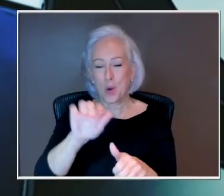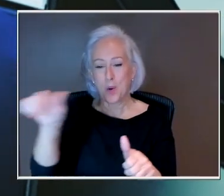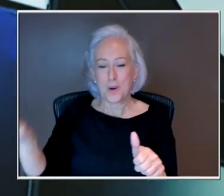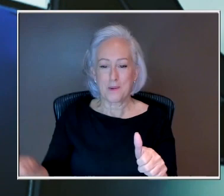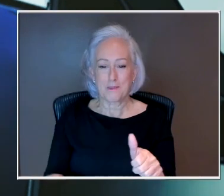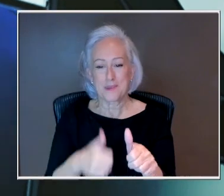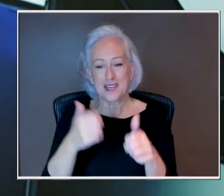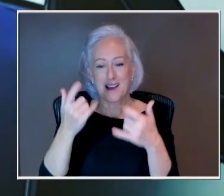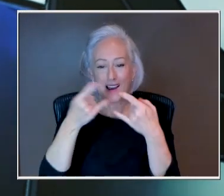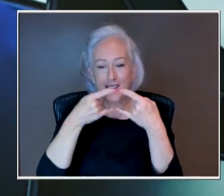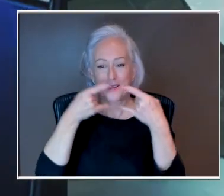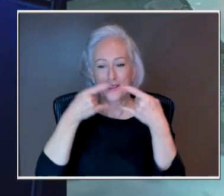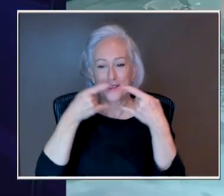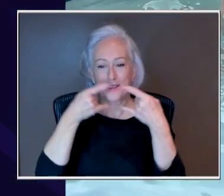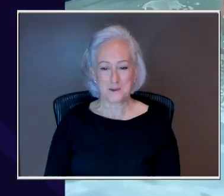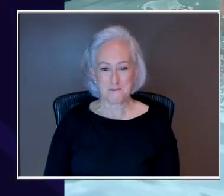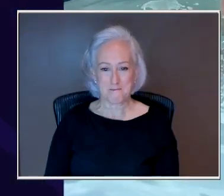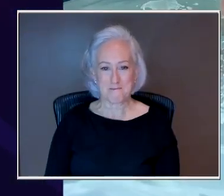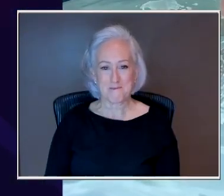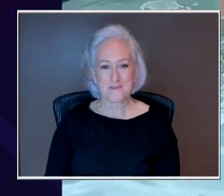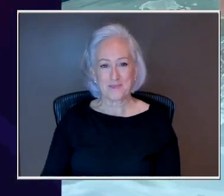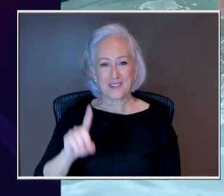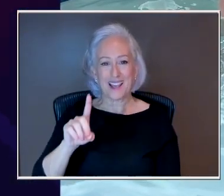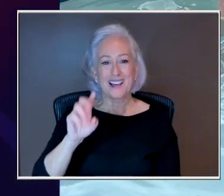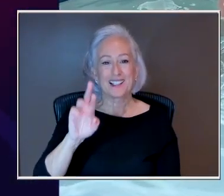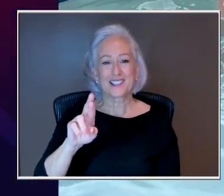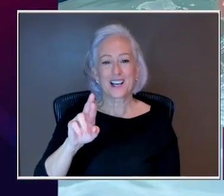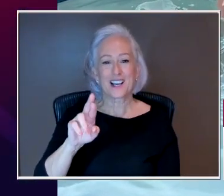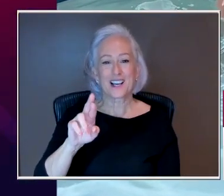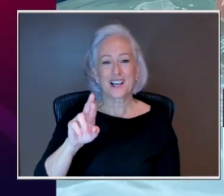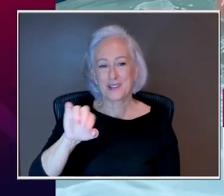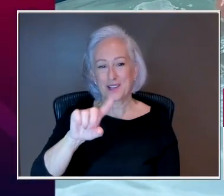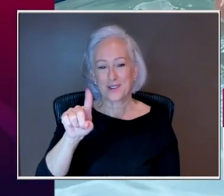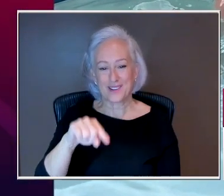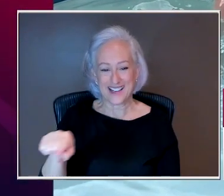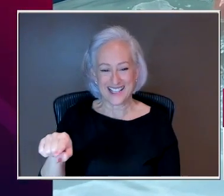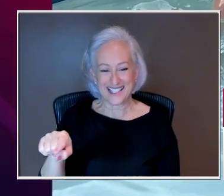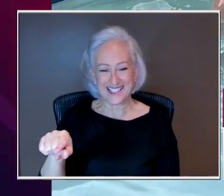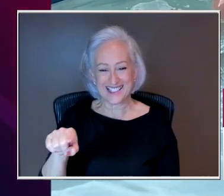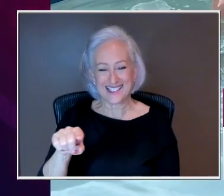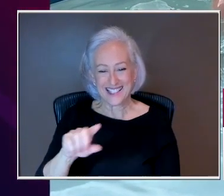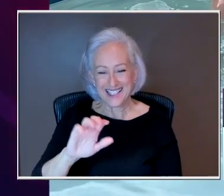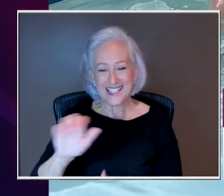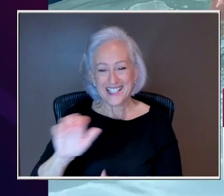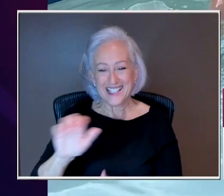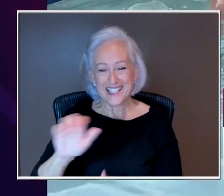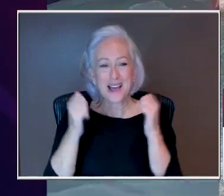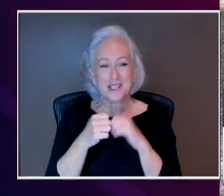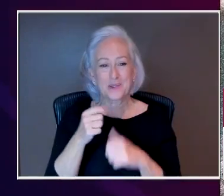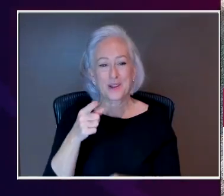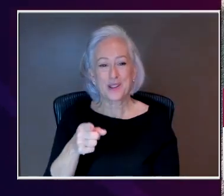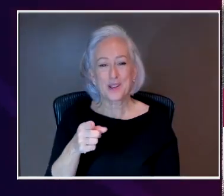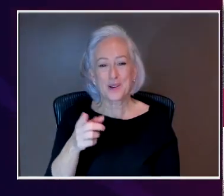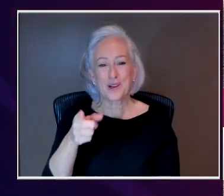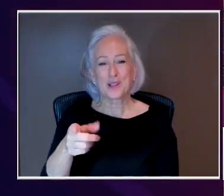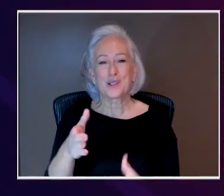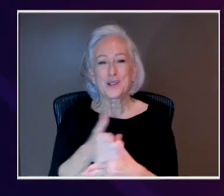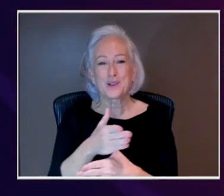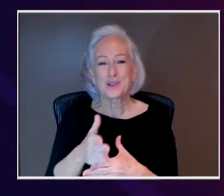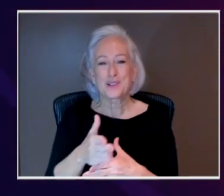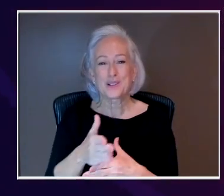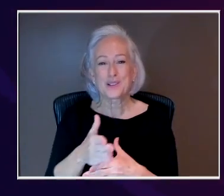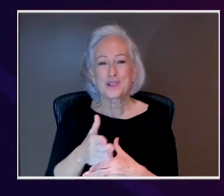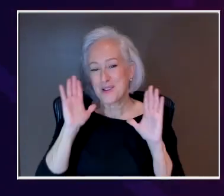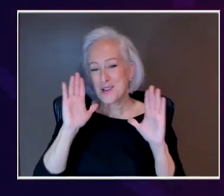mask. Okay, Dr. Ramirez, we are going behind the mask with you this morning. You shared some fantastic family